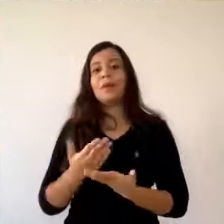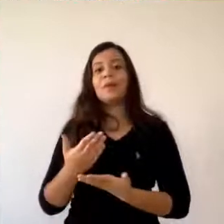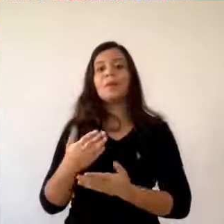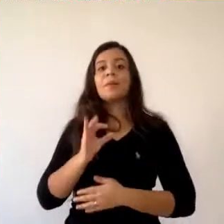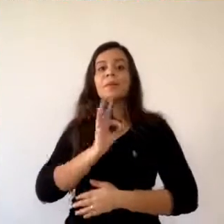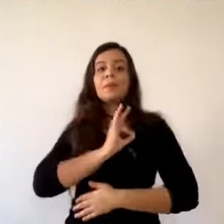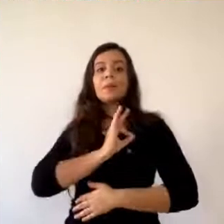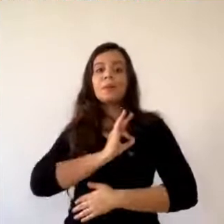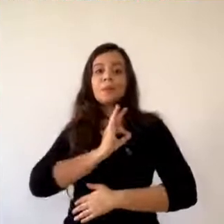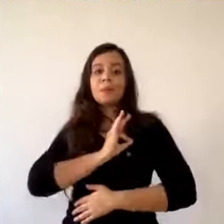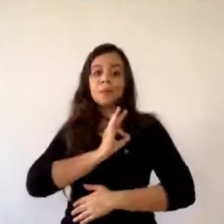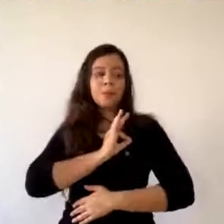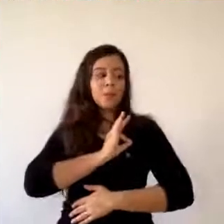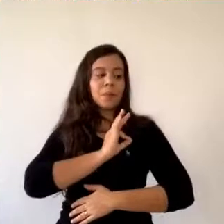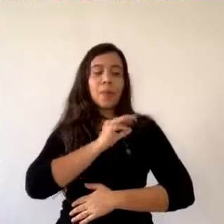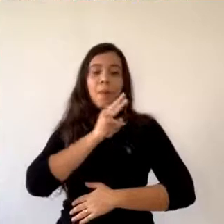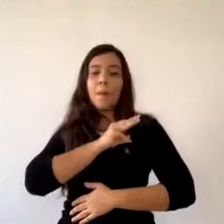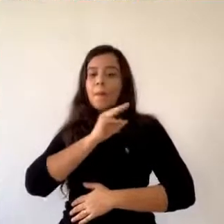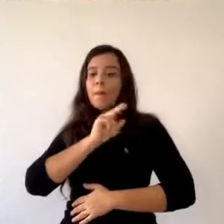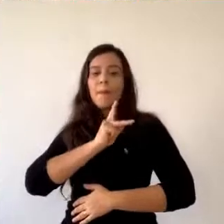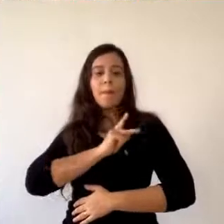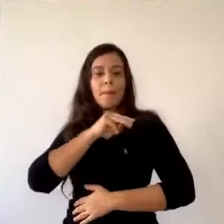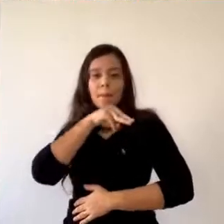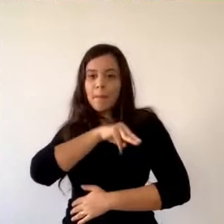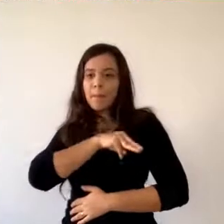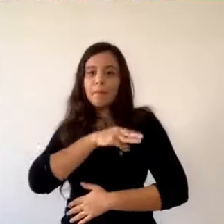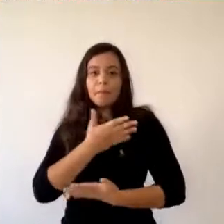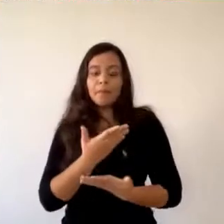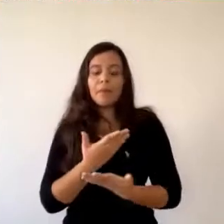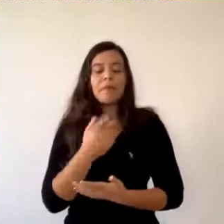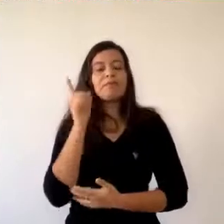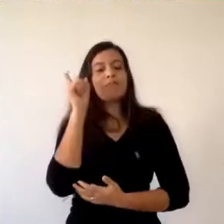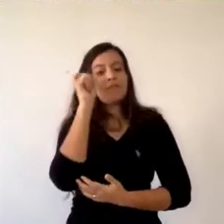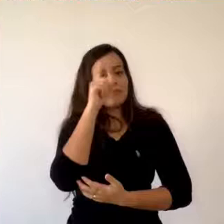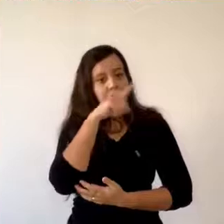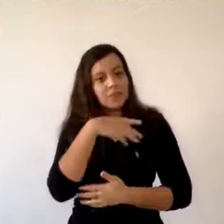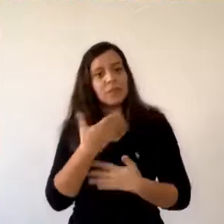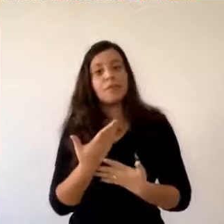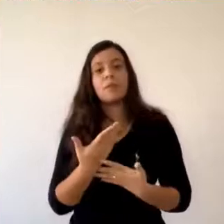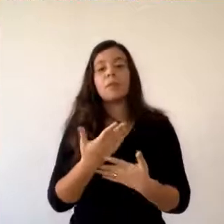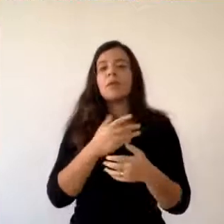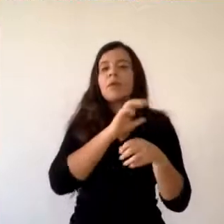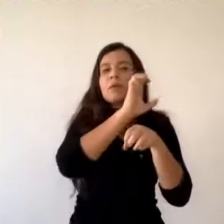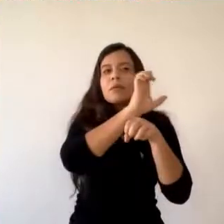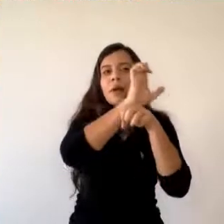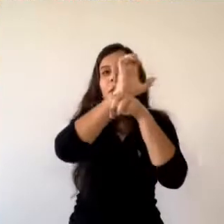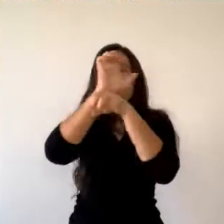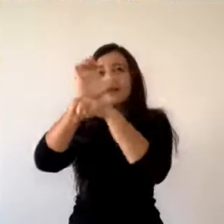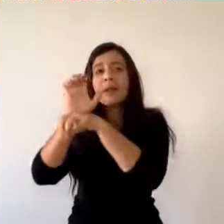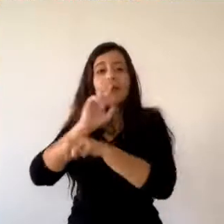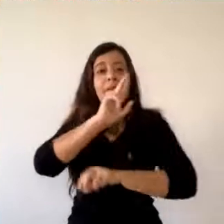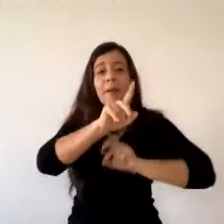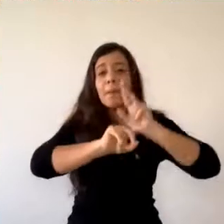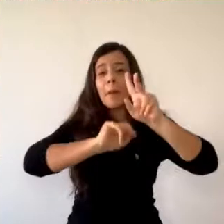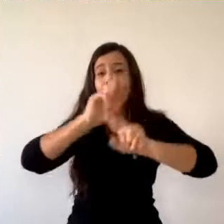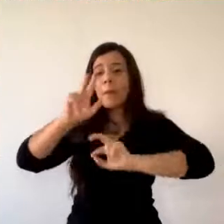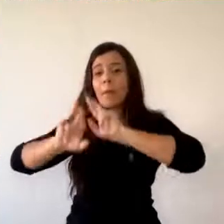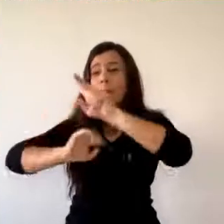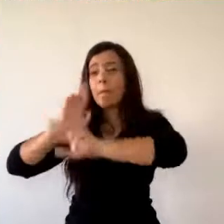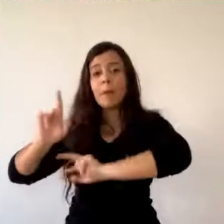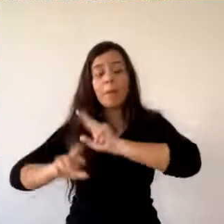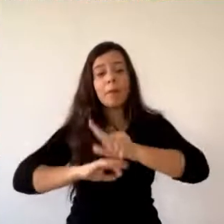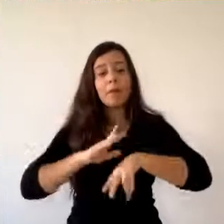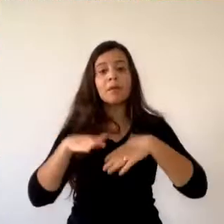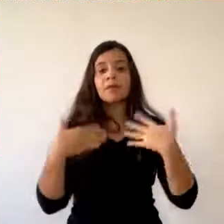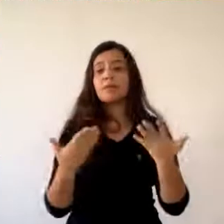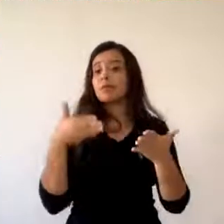So each state has its own bulletin and its own judicial system, and the